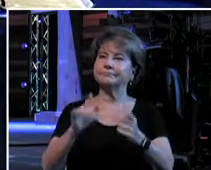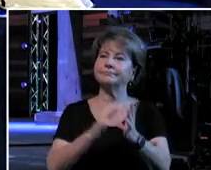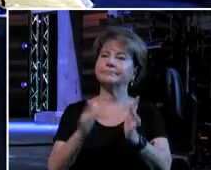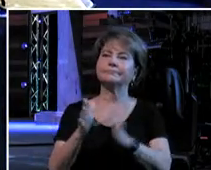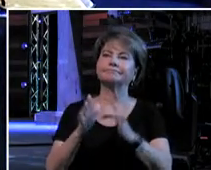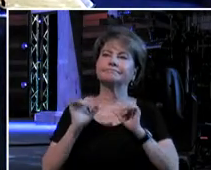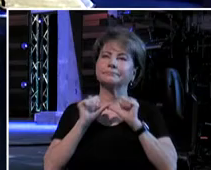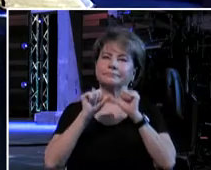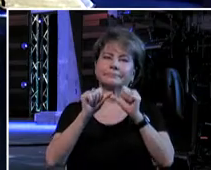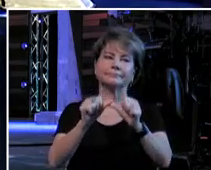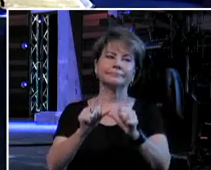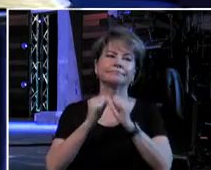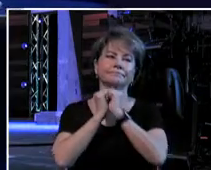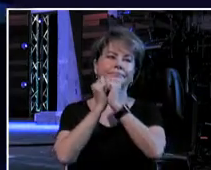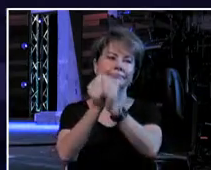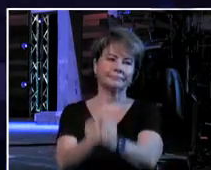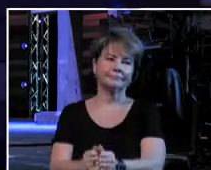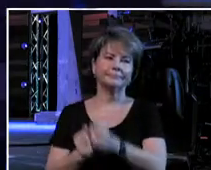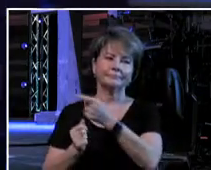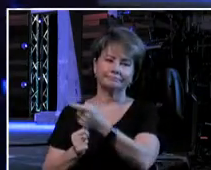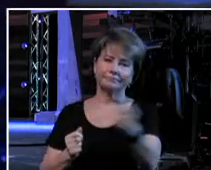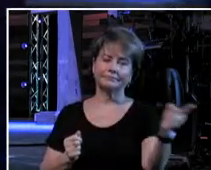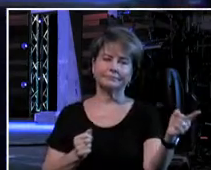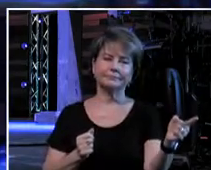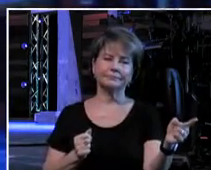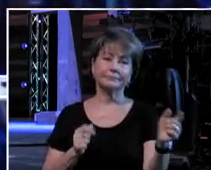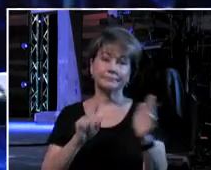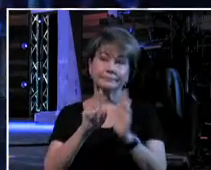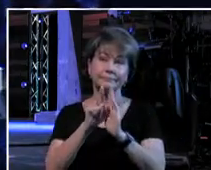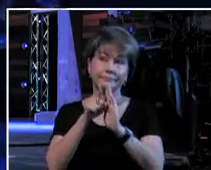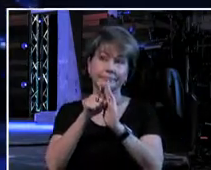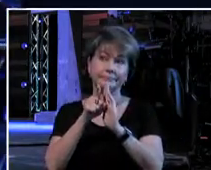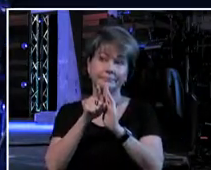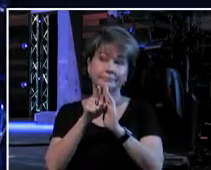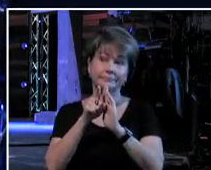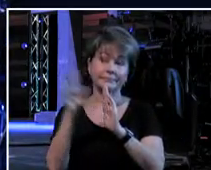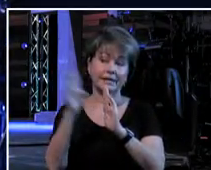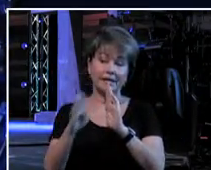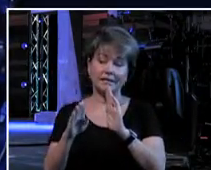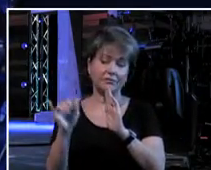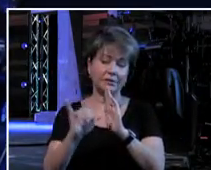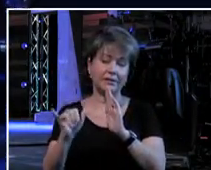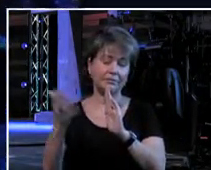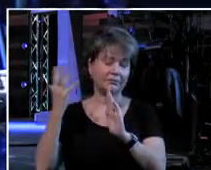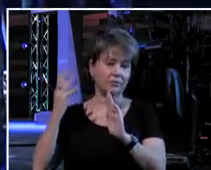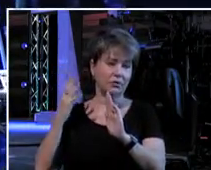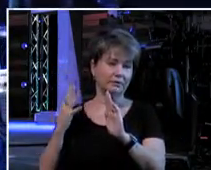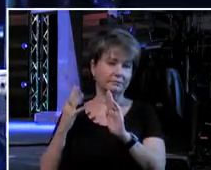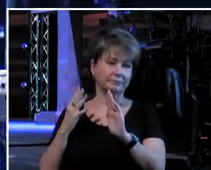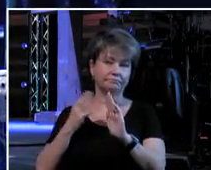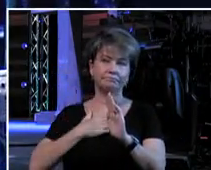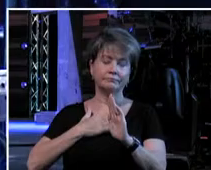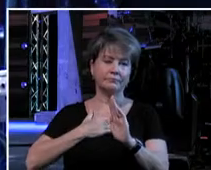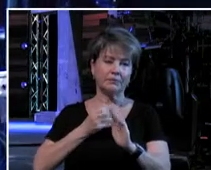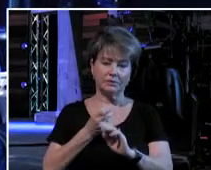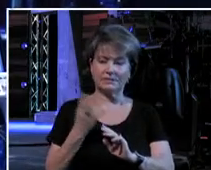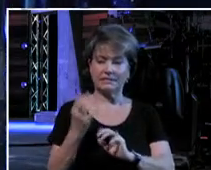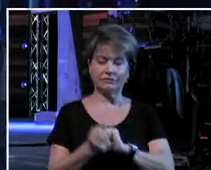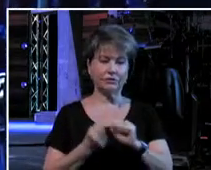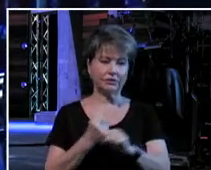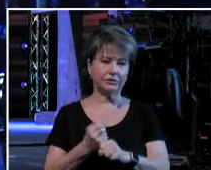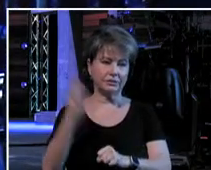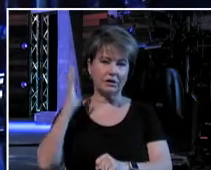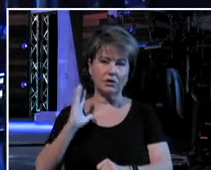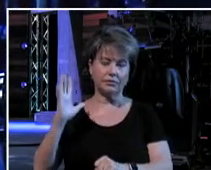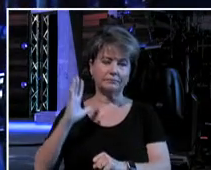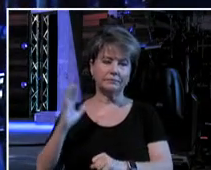is so important for us. Have you ever had a moment where you felt, I may never be the same? Mine was several years ago, and I